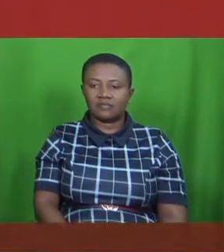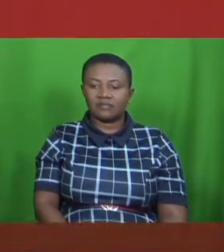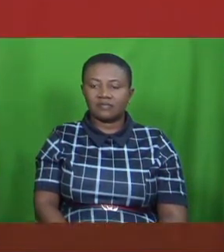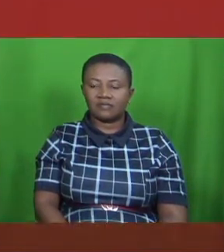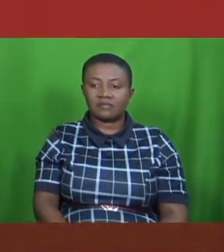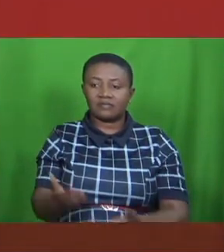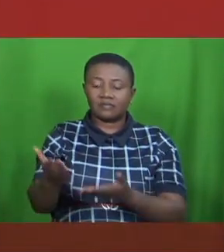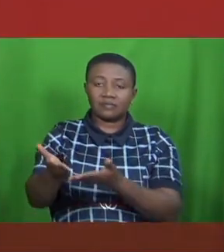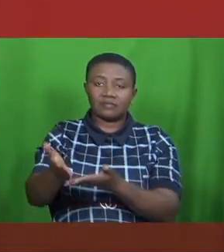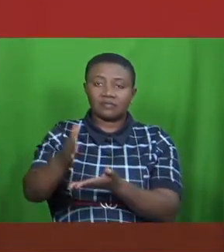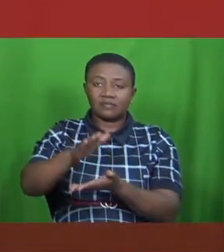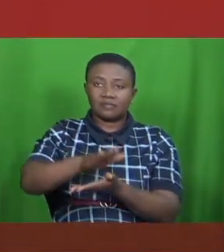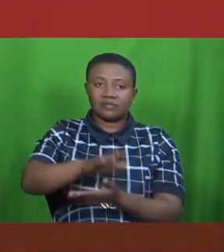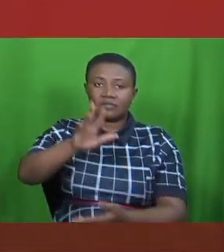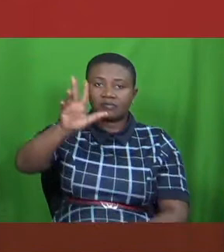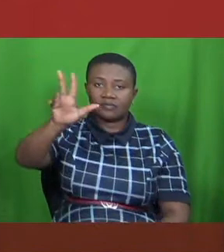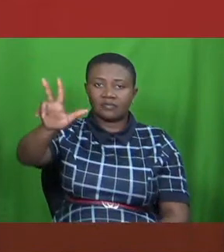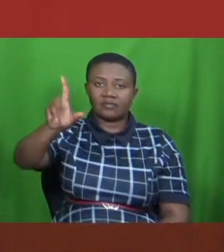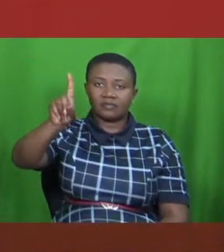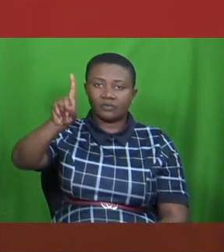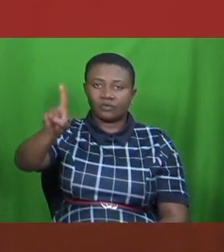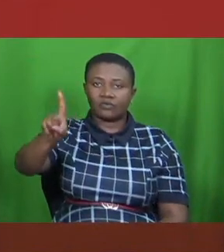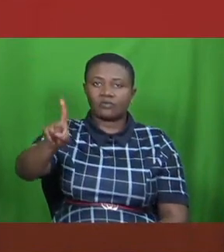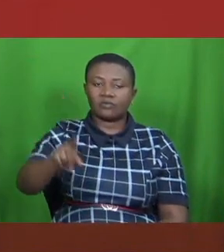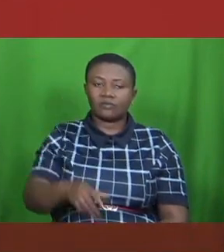Page 31.